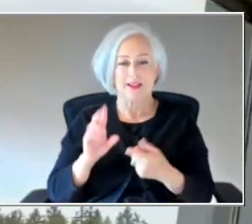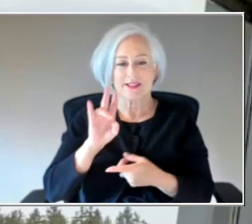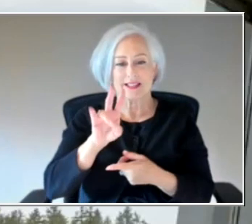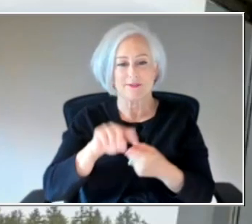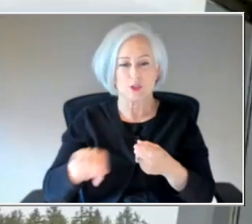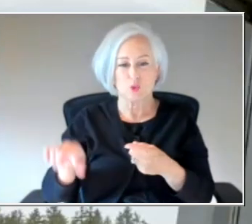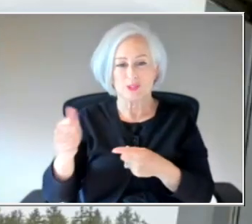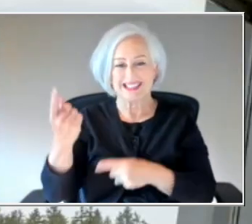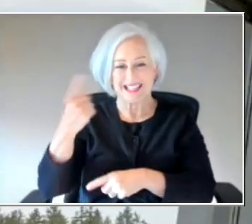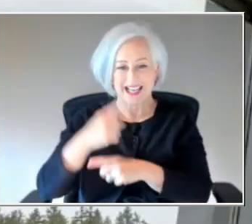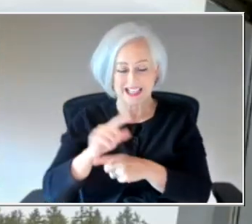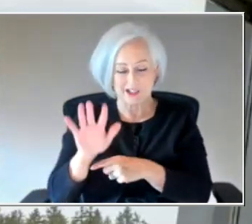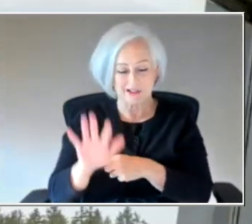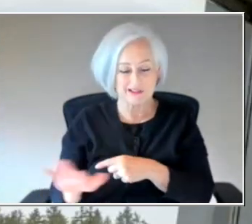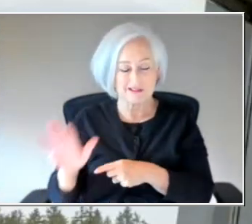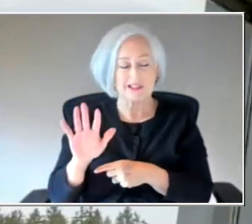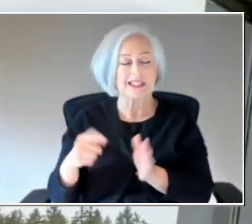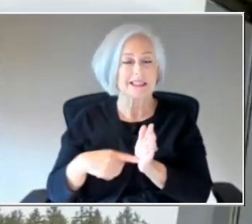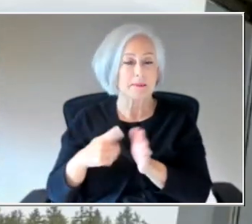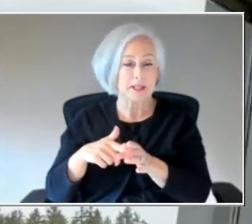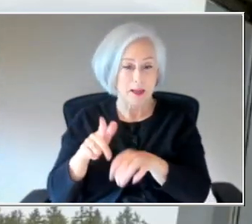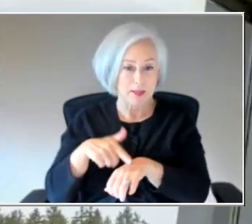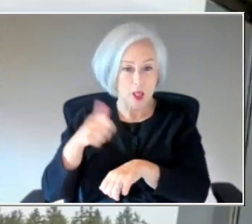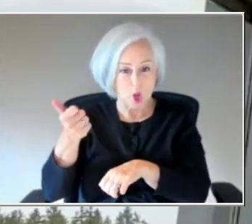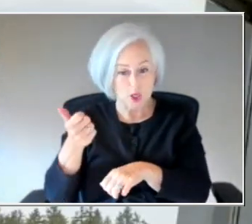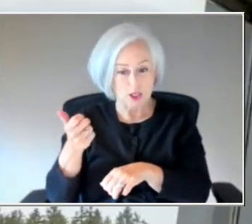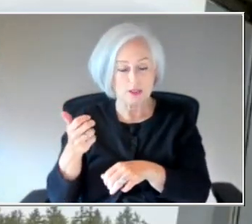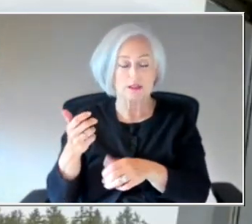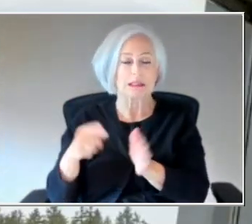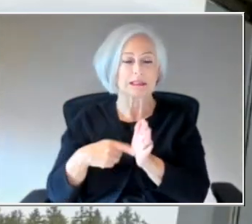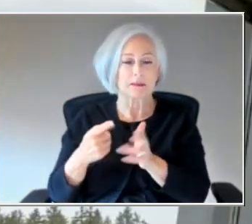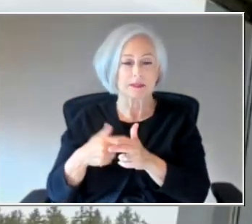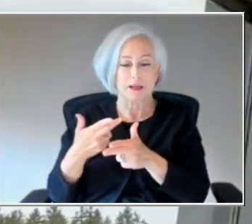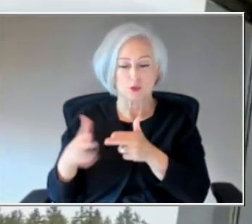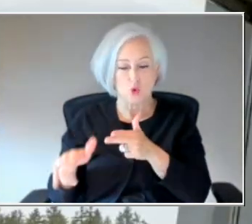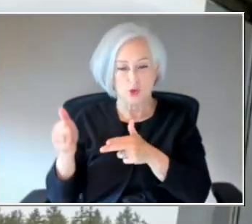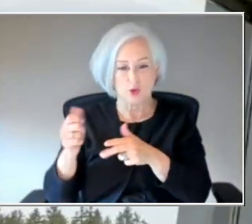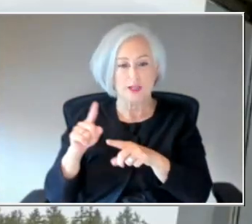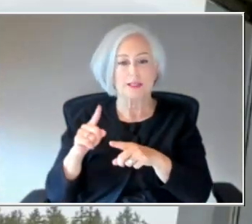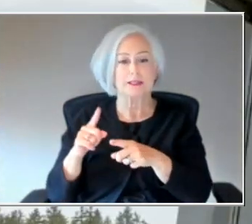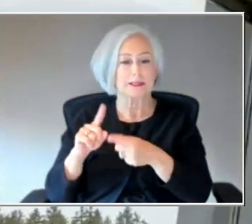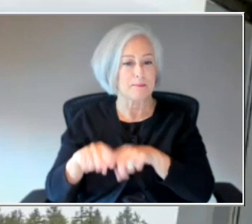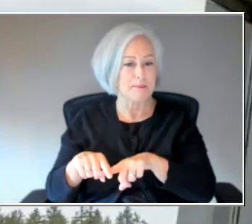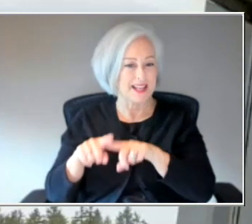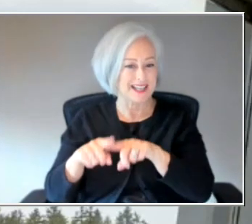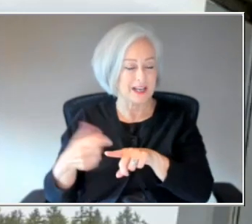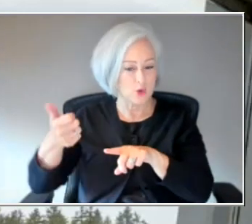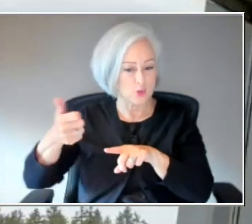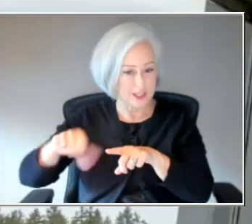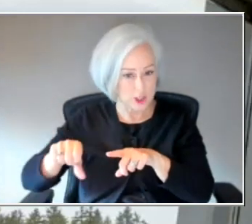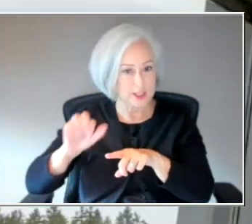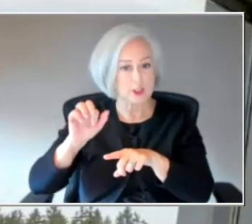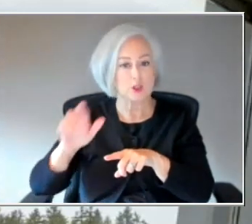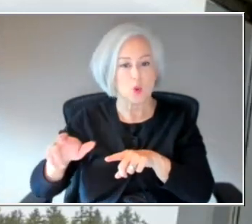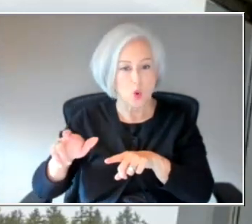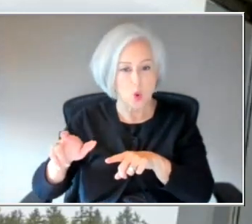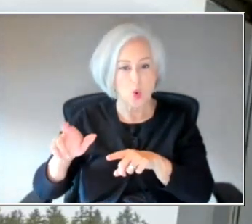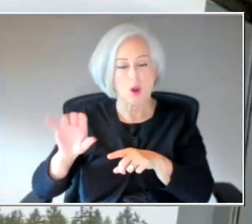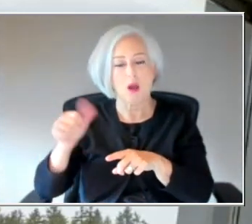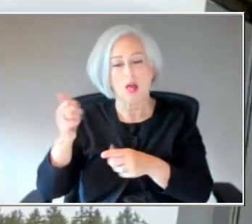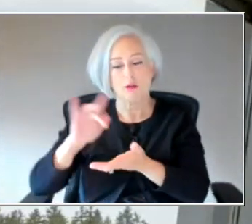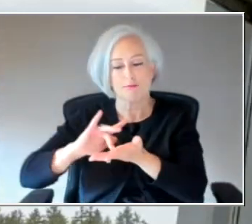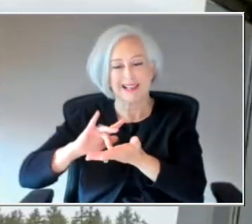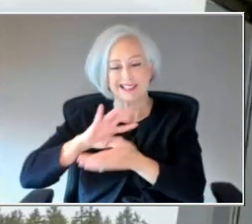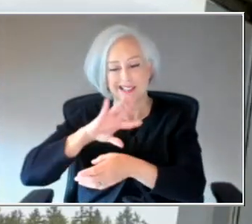can be longer. Sometimes it's shorter depending on, medications, rejections, and recurrence of the disease. Live donors, you can